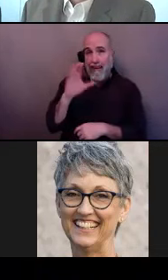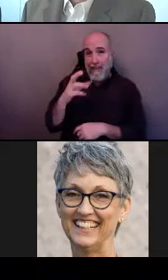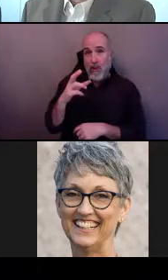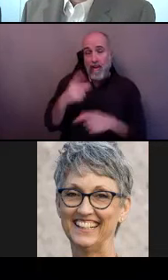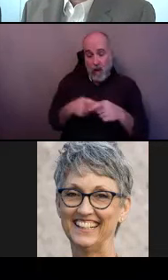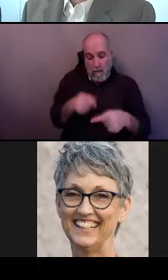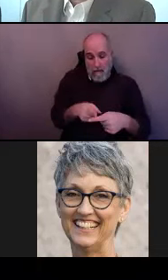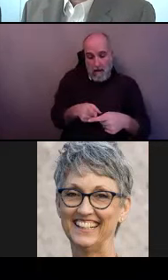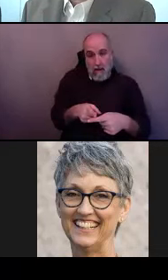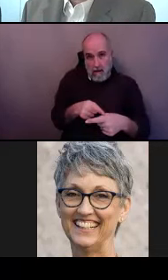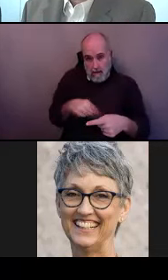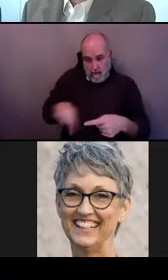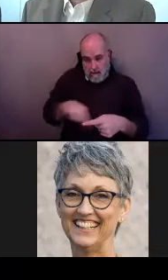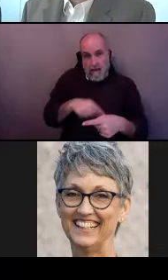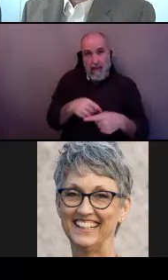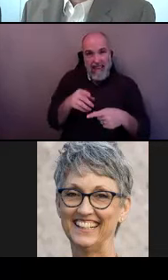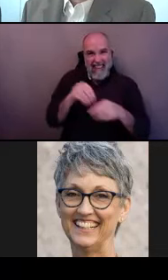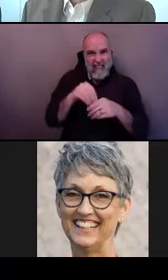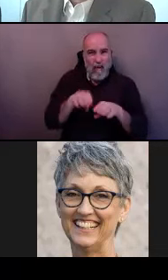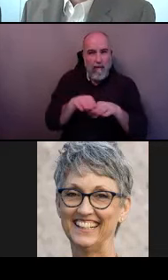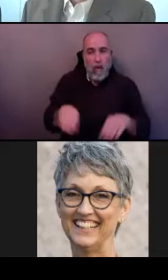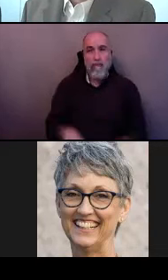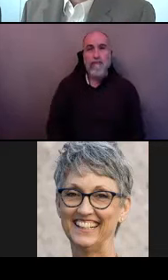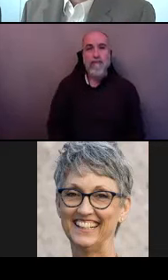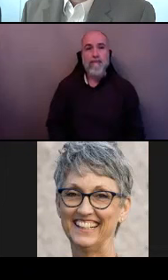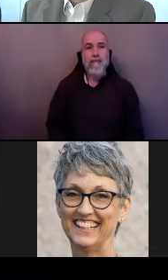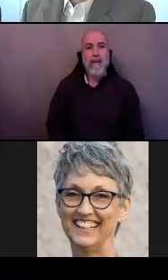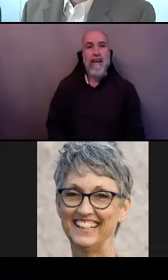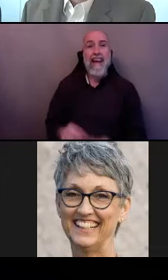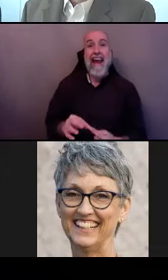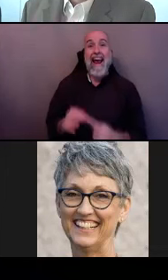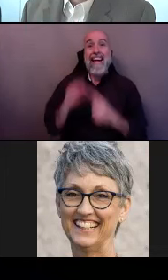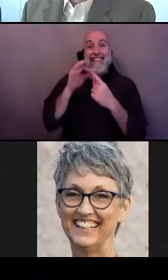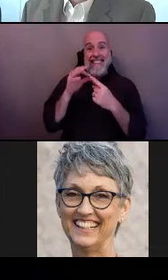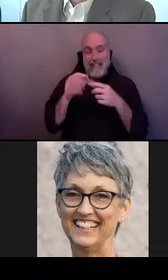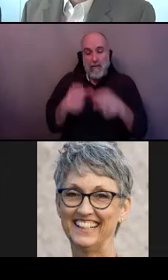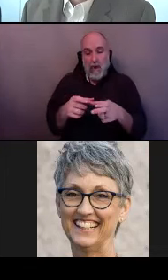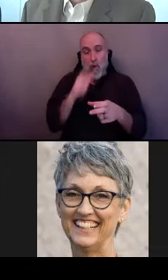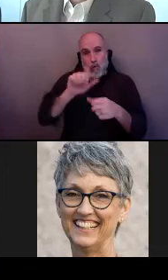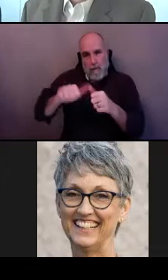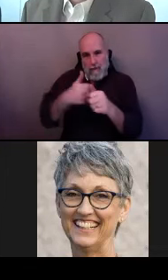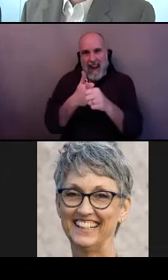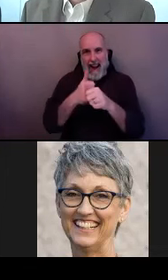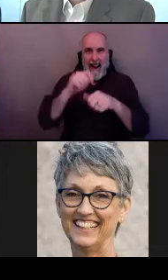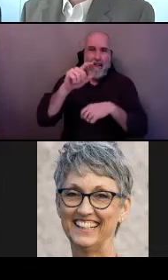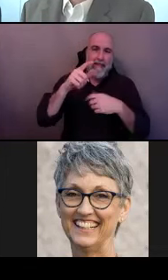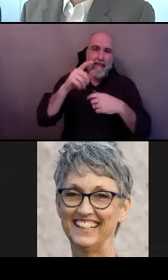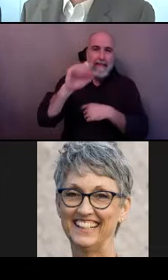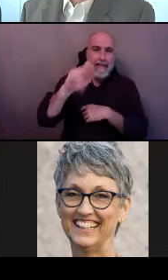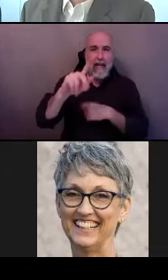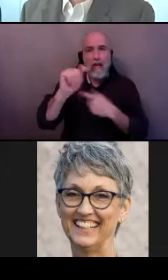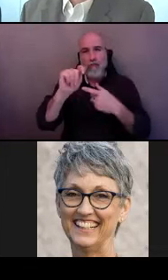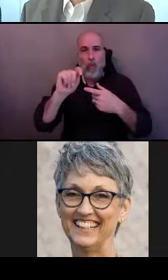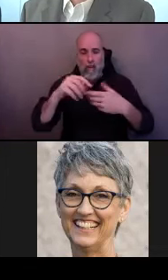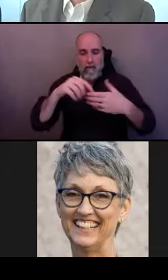parallel to the interior floor level, except for the portion of the wall located directly behind the lavatory. And we have a couple of images to show